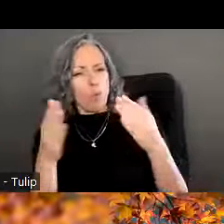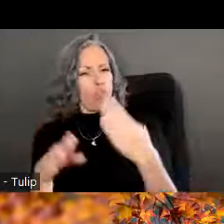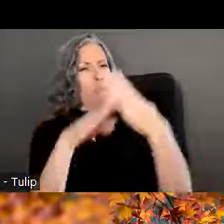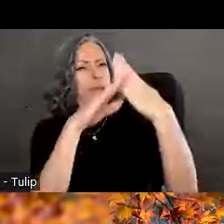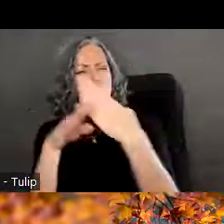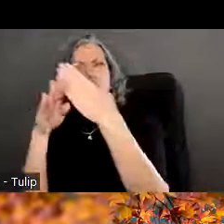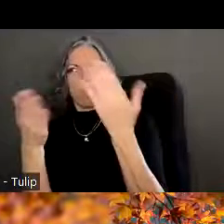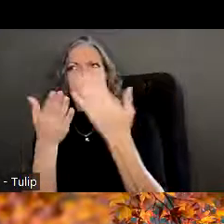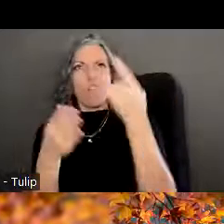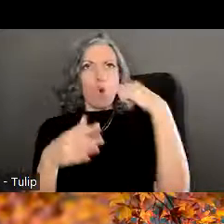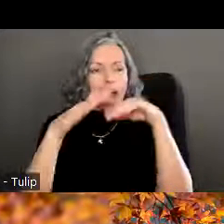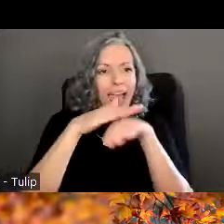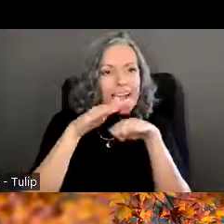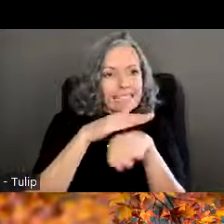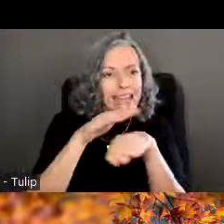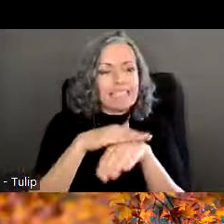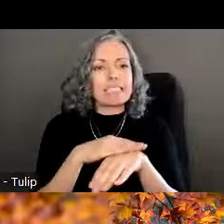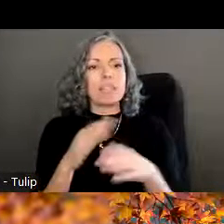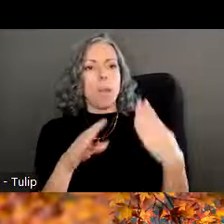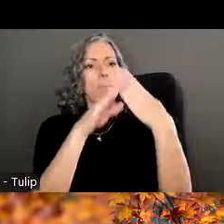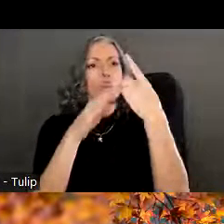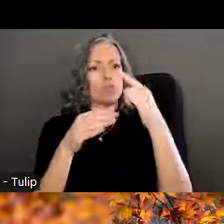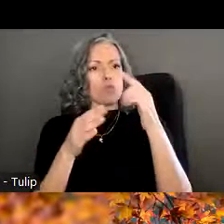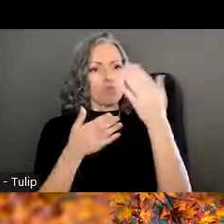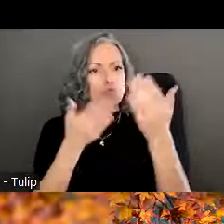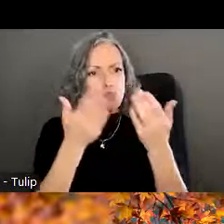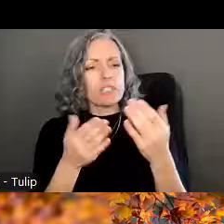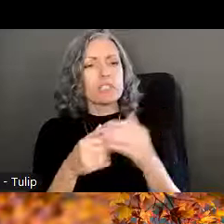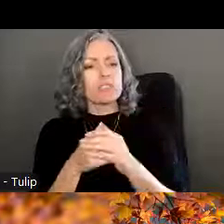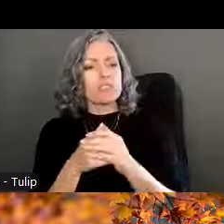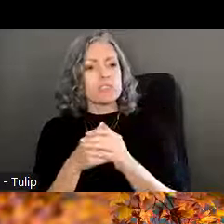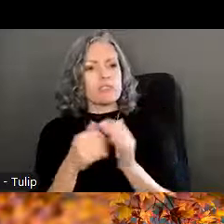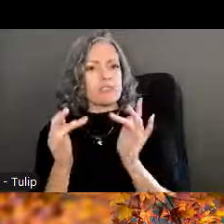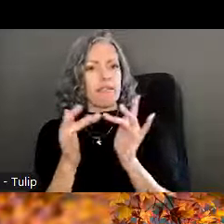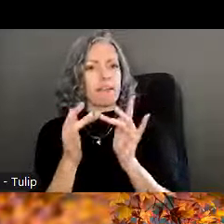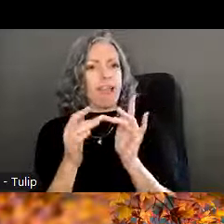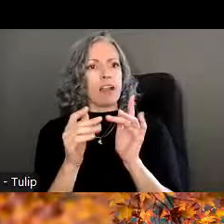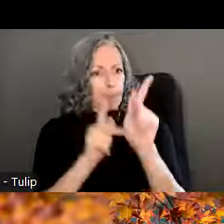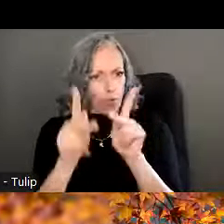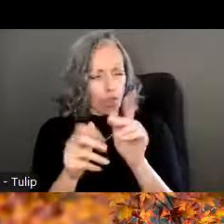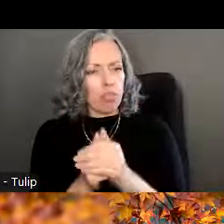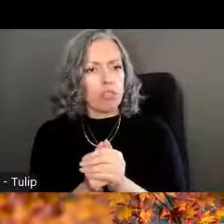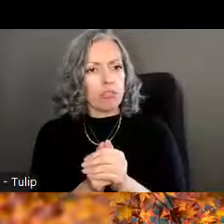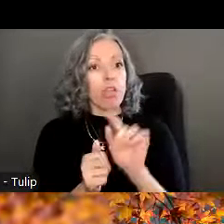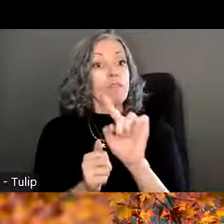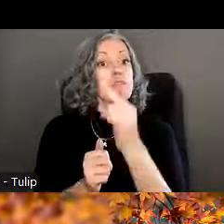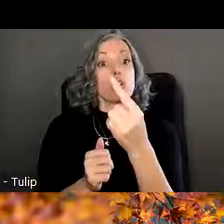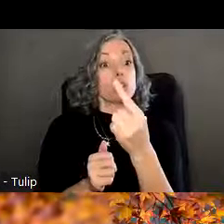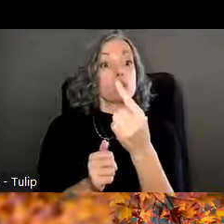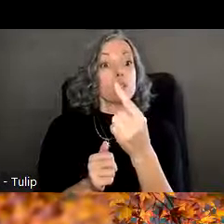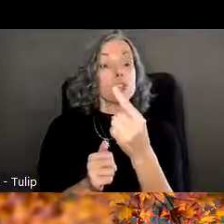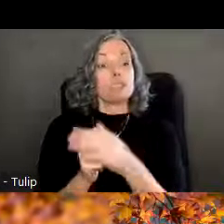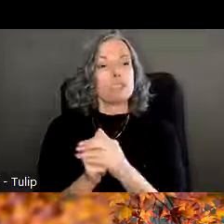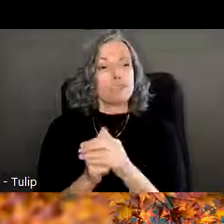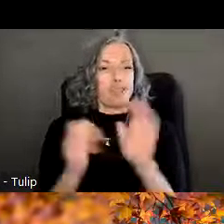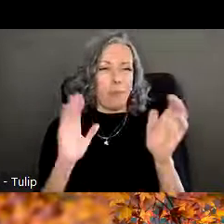for access and barriers for these services reaching the individuals in need. First, not all of the boxes on the previous page